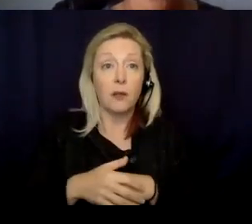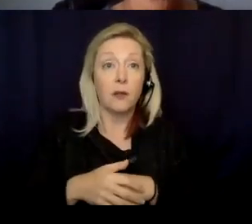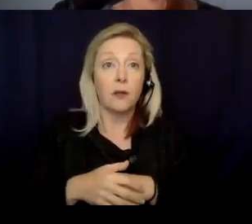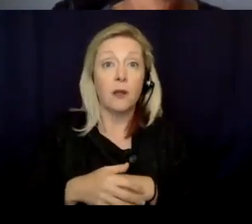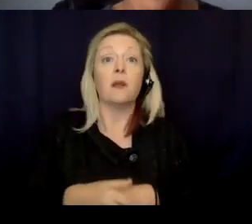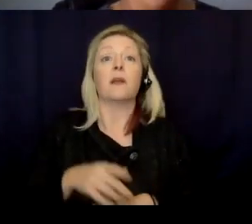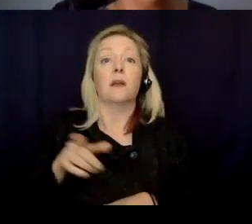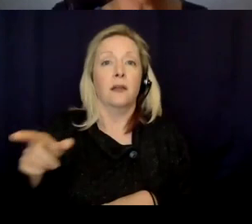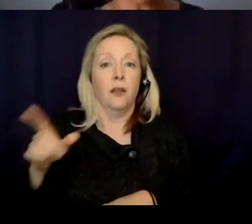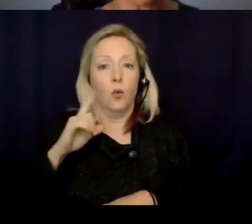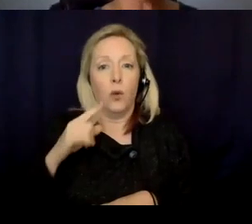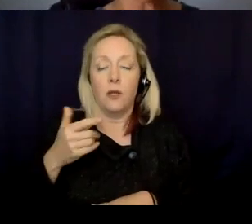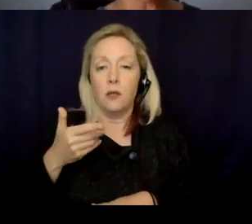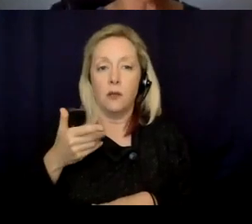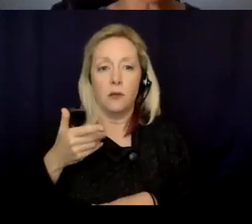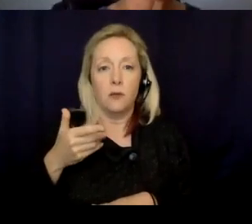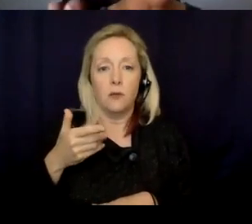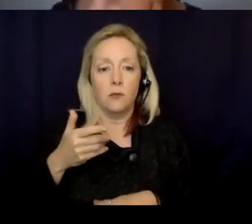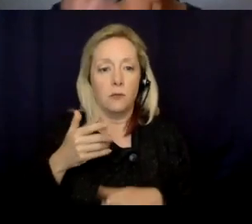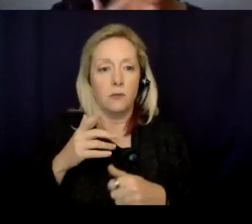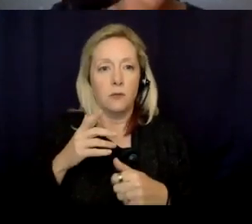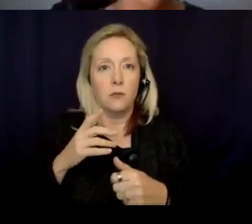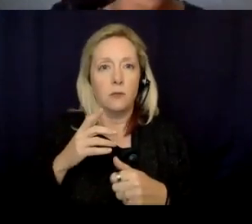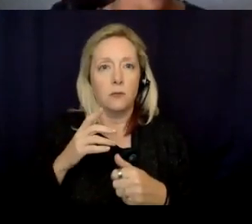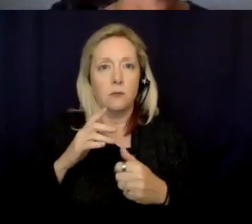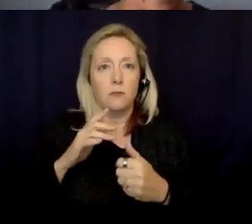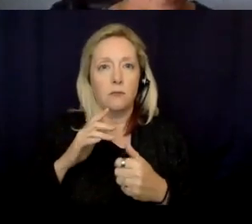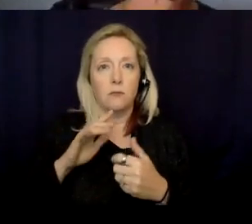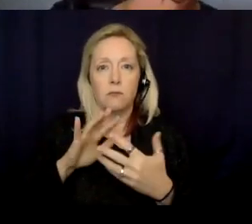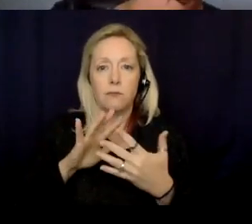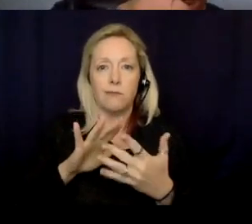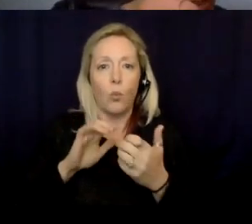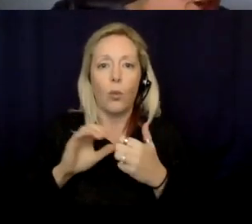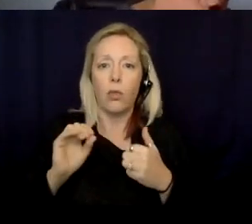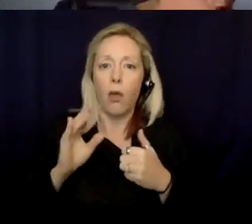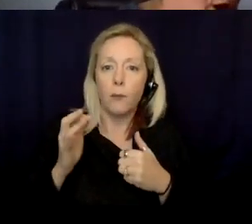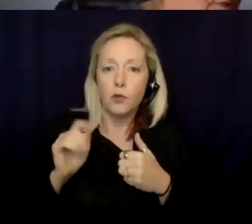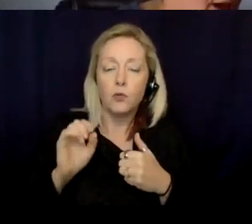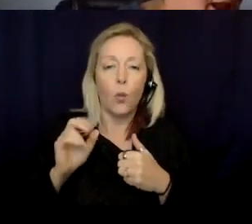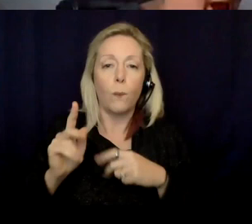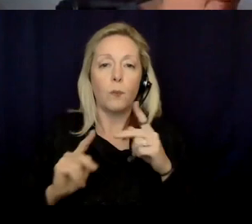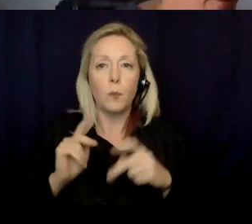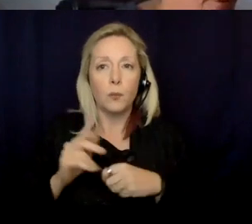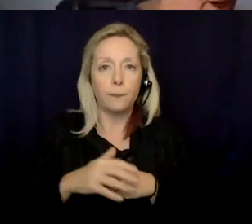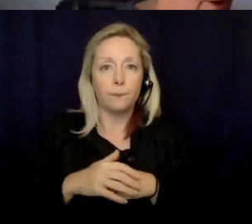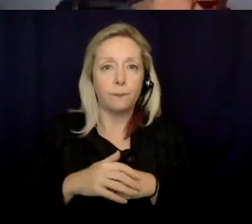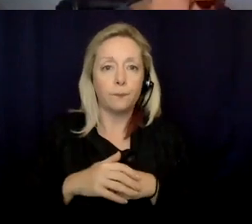people rather than using an object to attract a person's attention. So they haven't figured